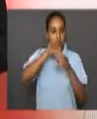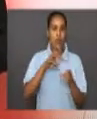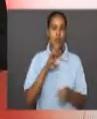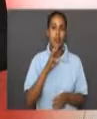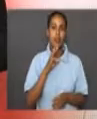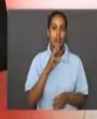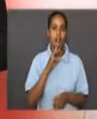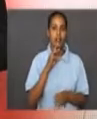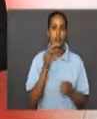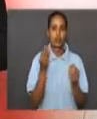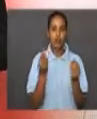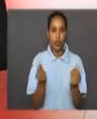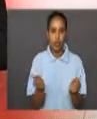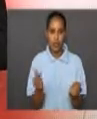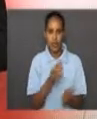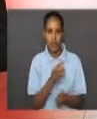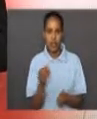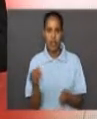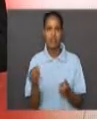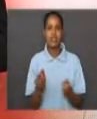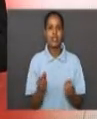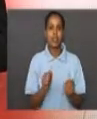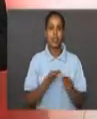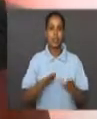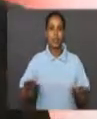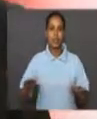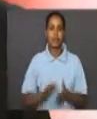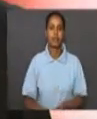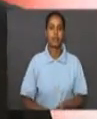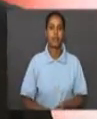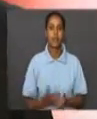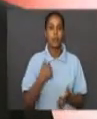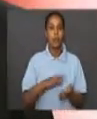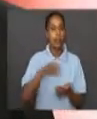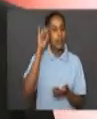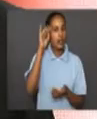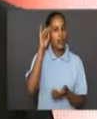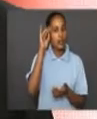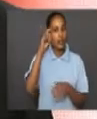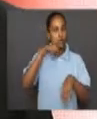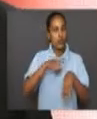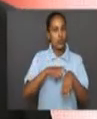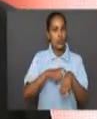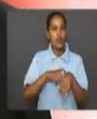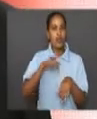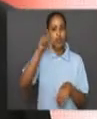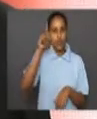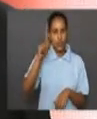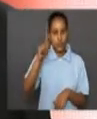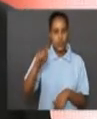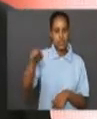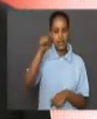water, soil, and sediments. We learned that during the